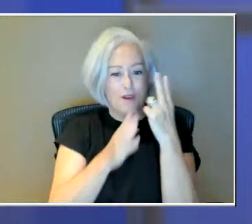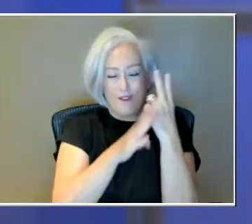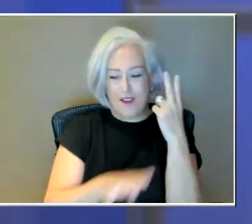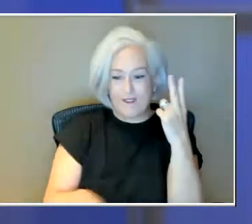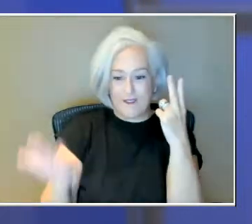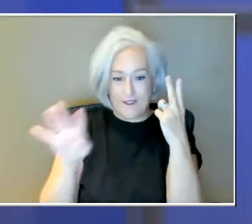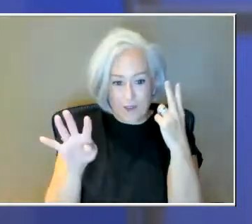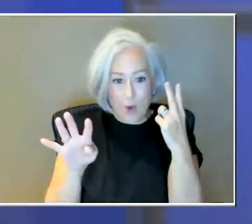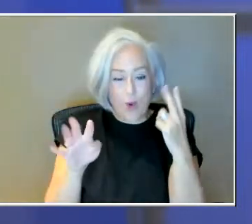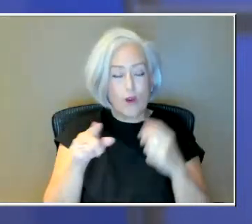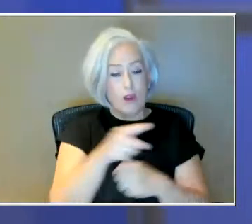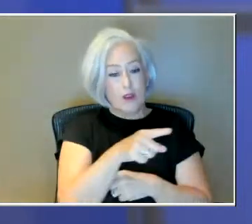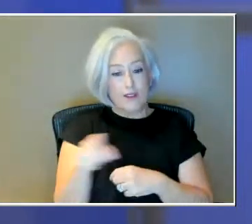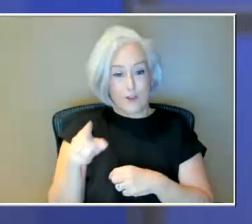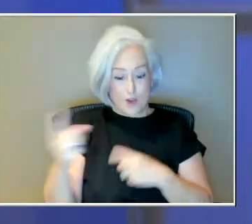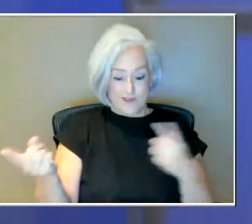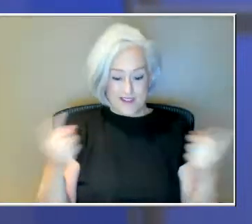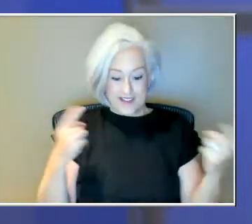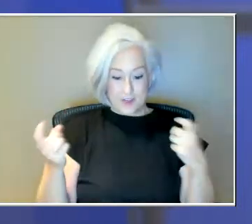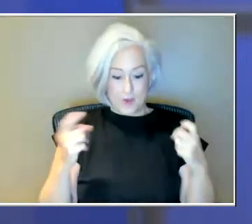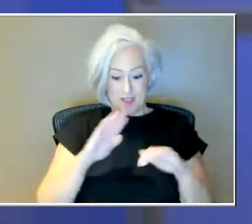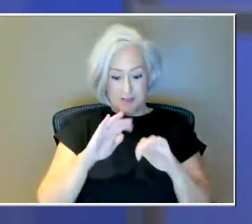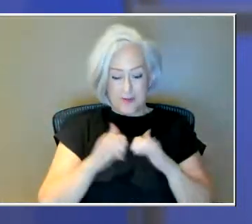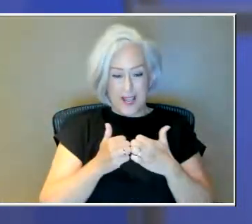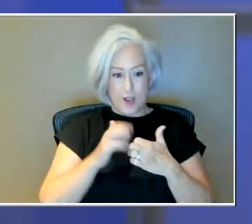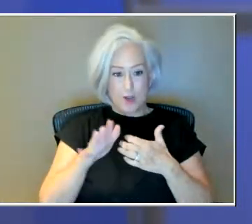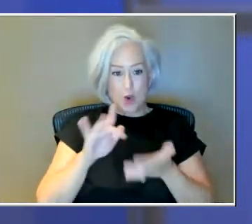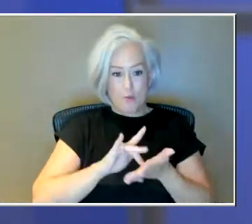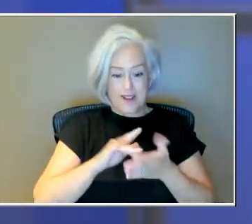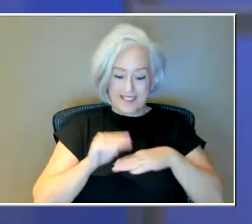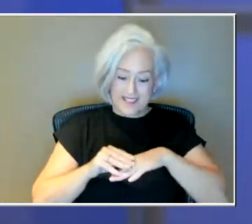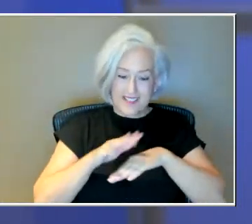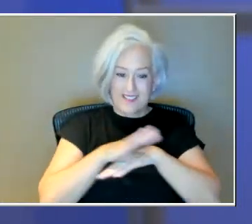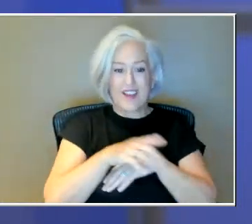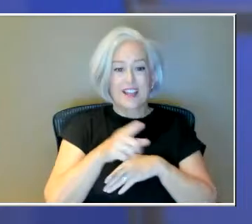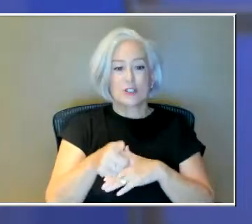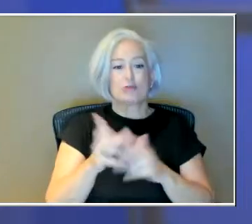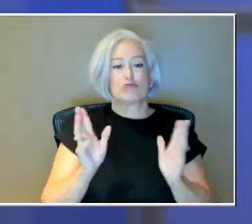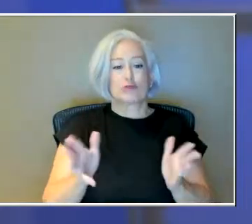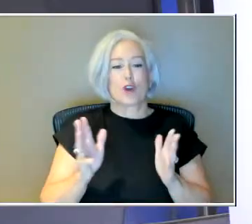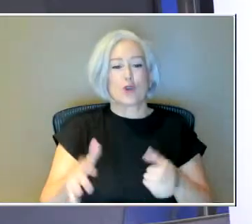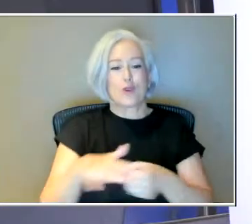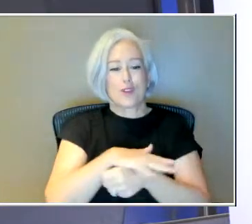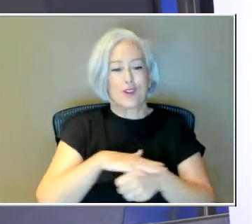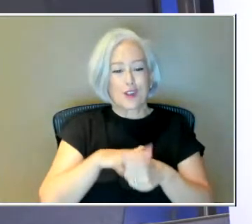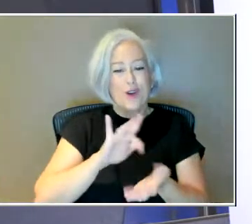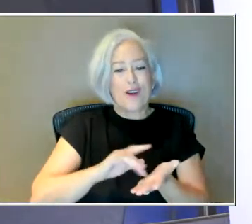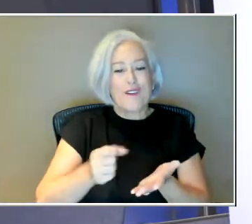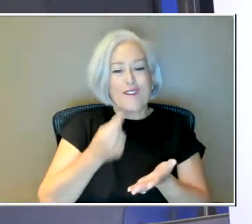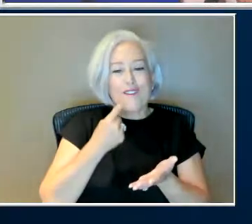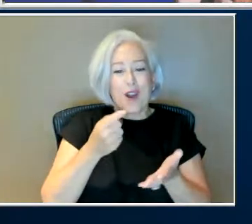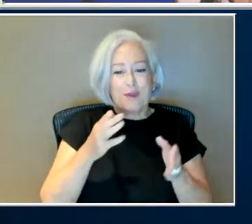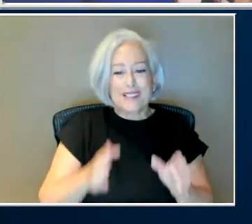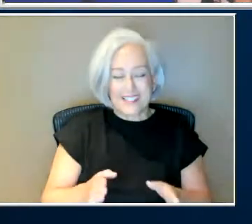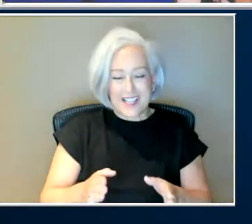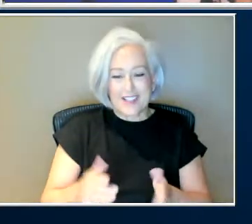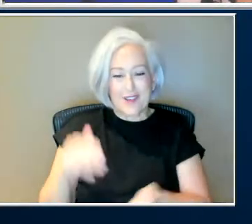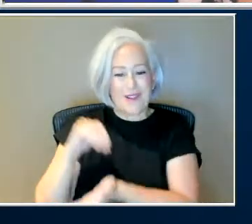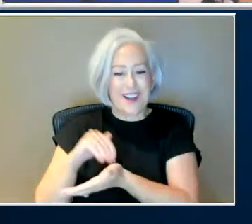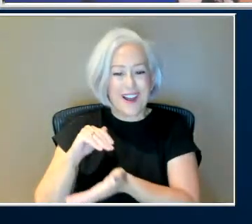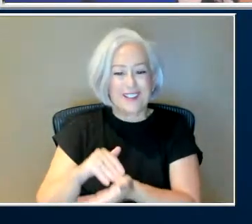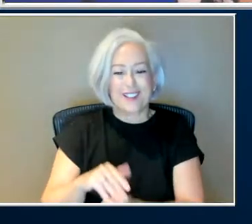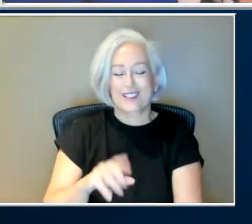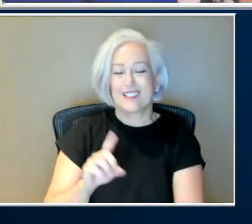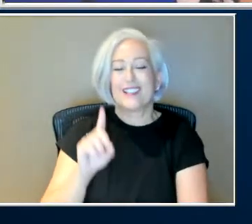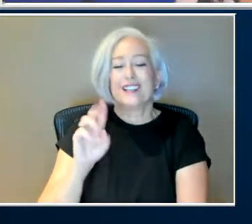how your medications may affect you in the heat, definitely talk to your local pharmacist or healthcare provider. All right, let's bring in our cardiologist, Dr. Shannon